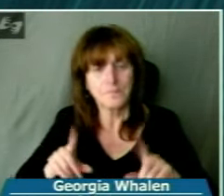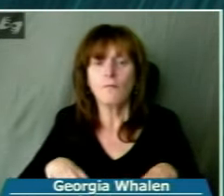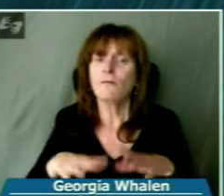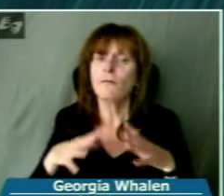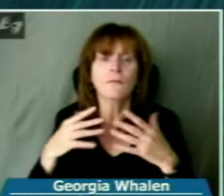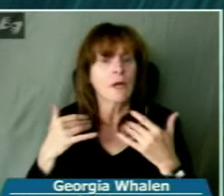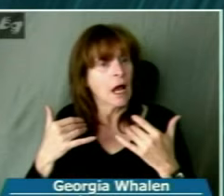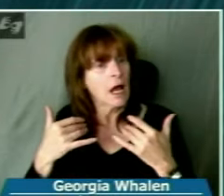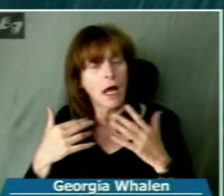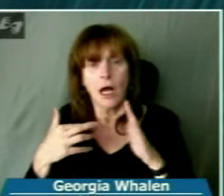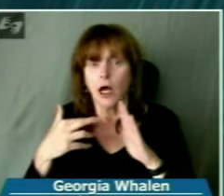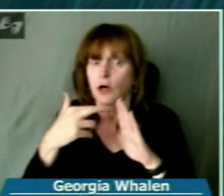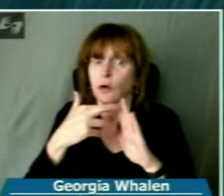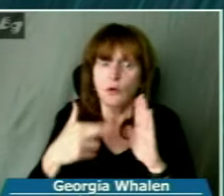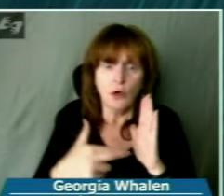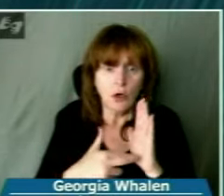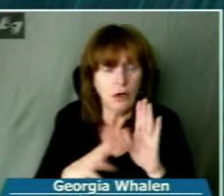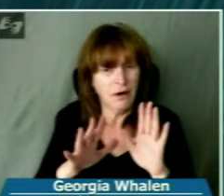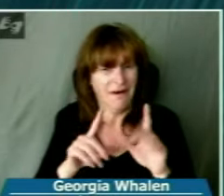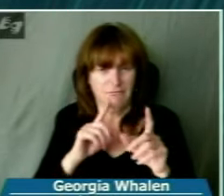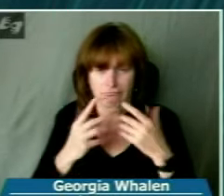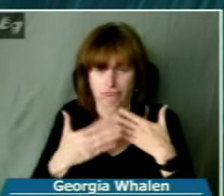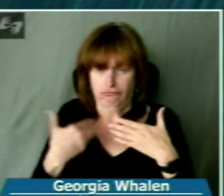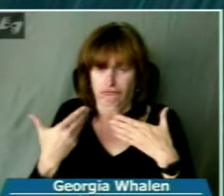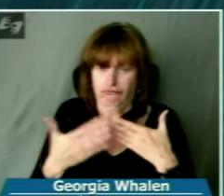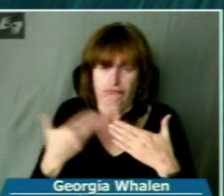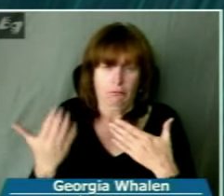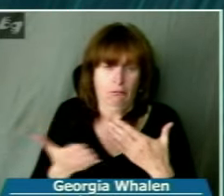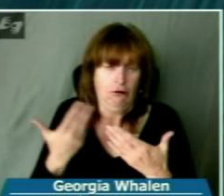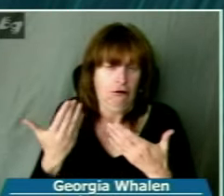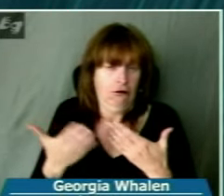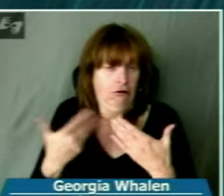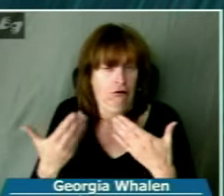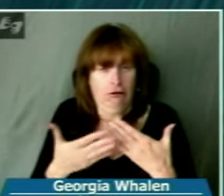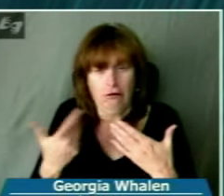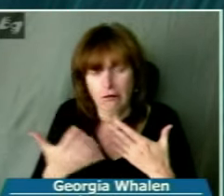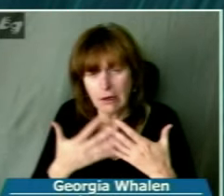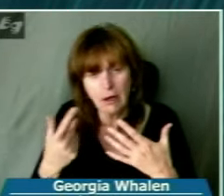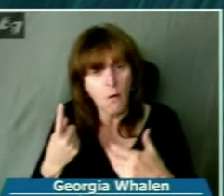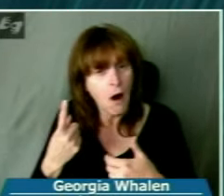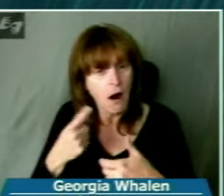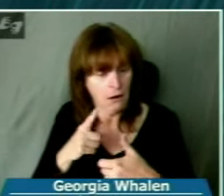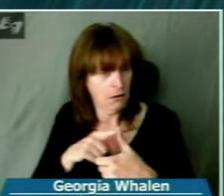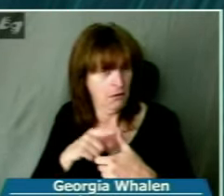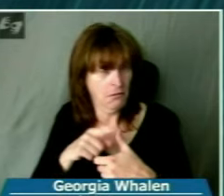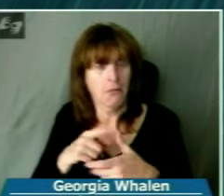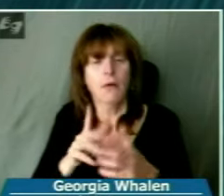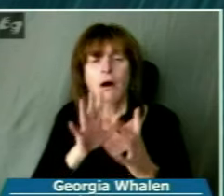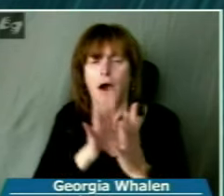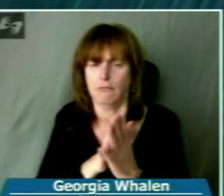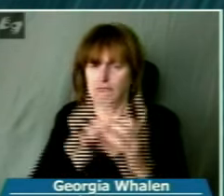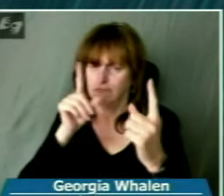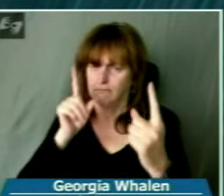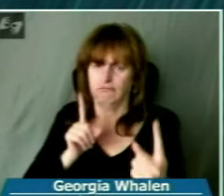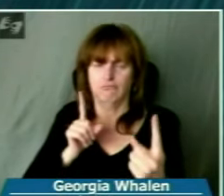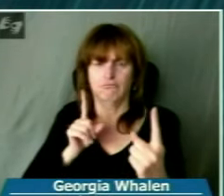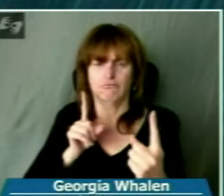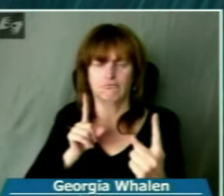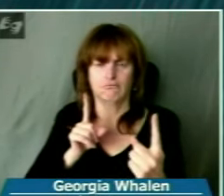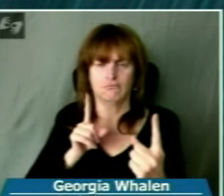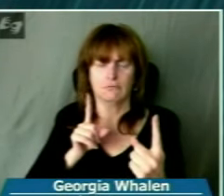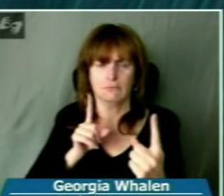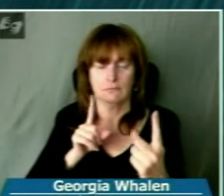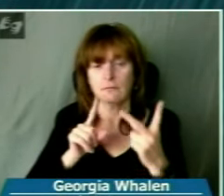amount of rules about how to do this safely. But the key ones, of course, are to keep our distance from one another. The second, of course, is